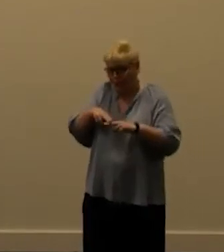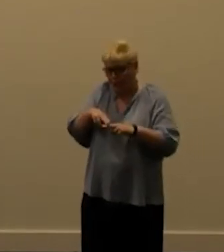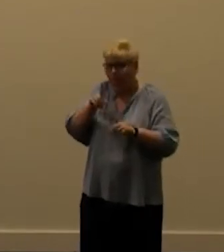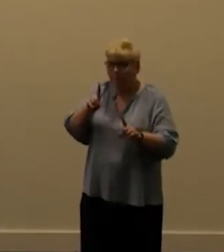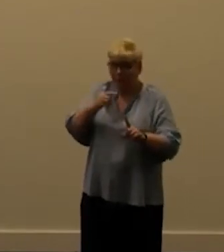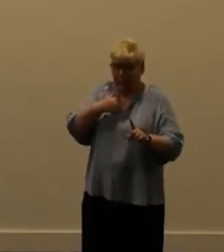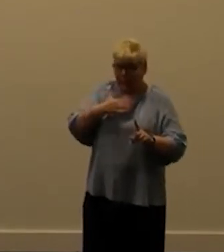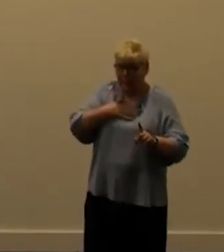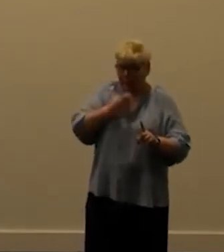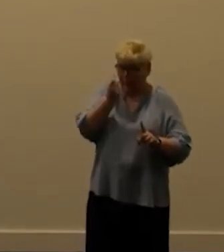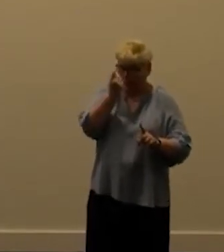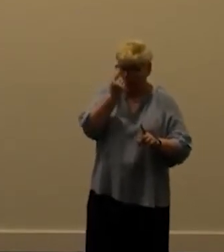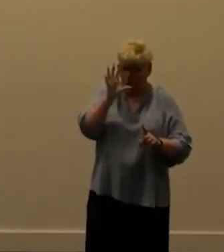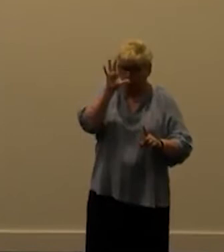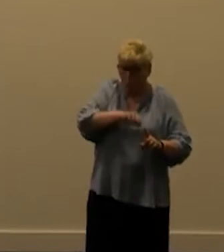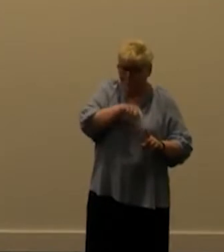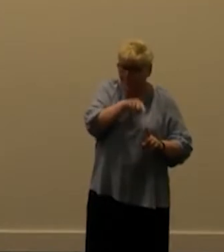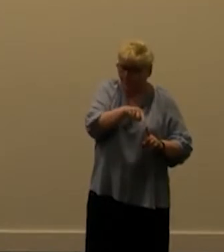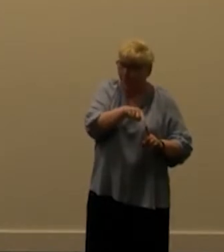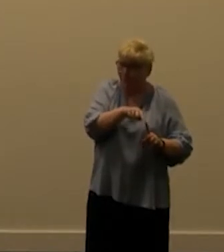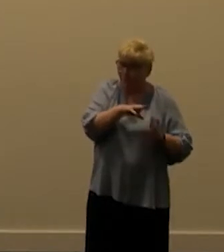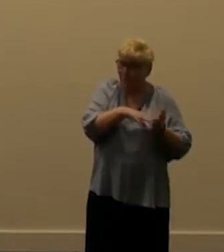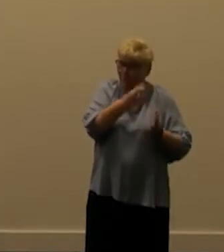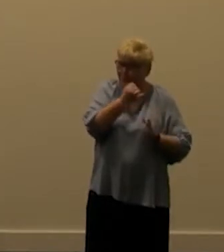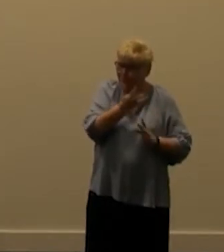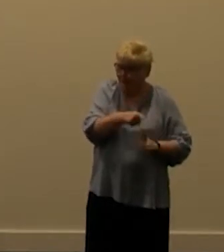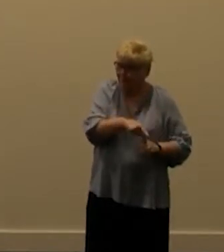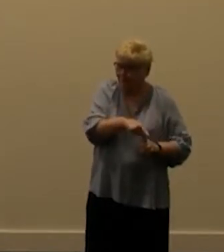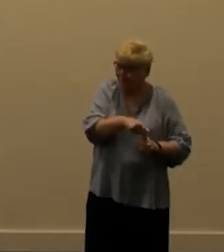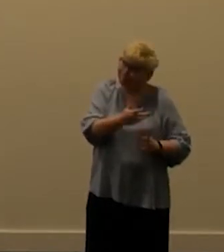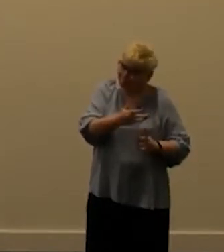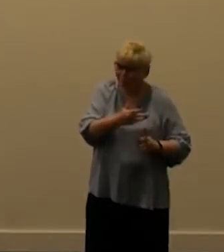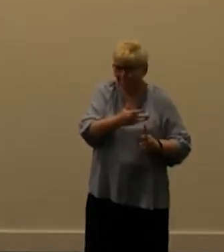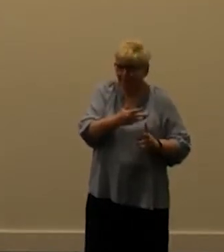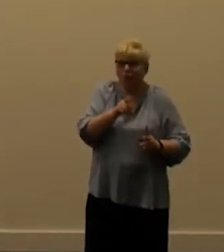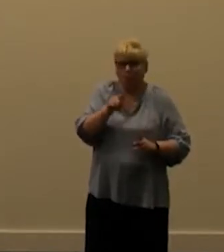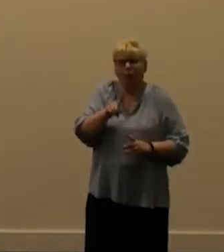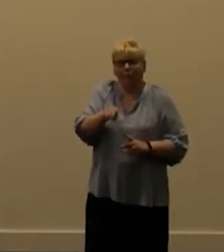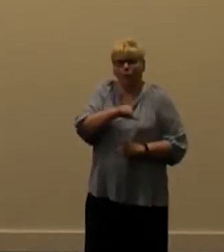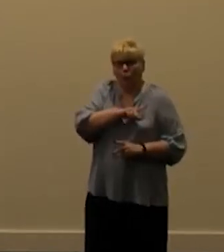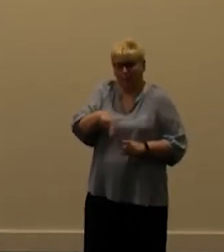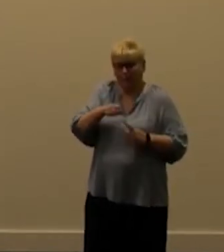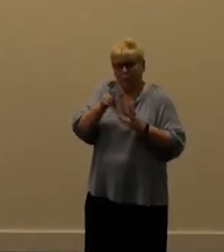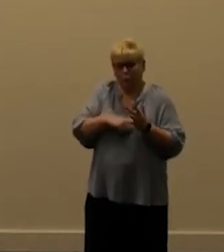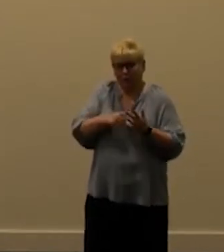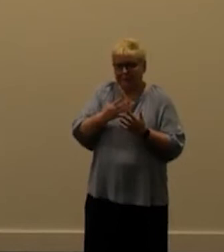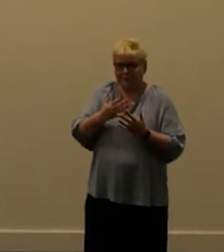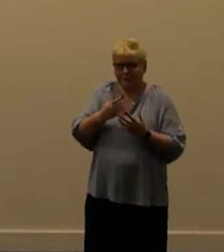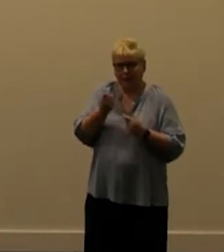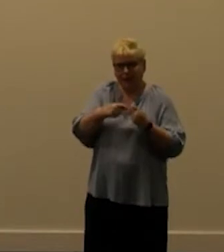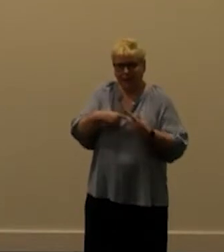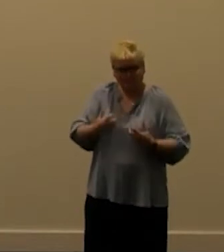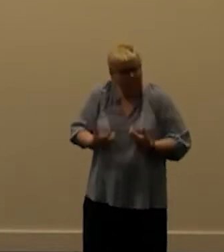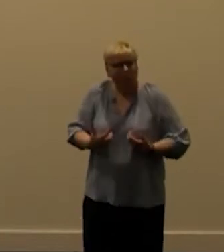idea and the kind of concept of kind of infrastructure as code and applying that to 365. So that's why this project has really sparked an interest in me,